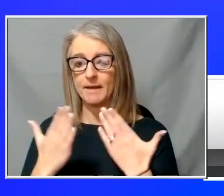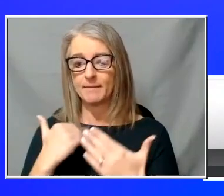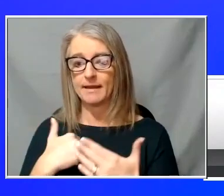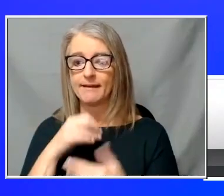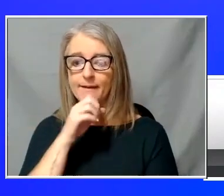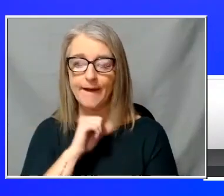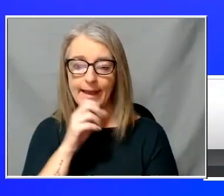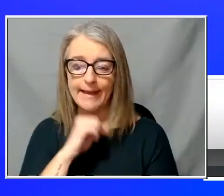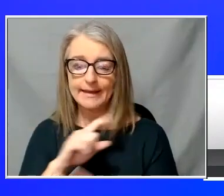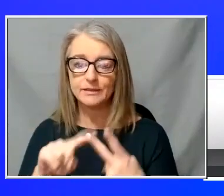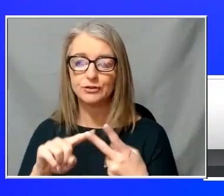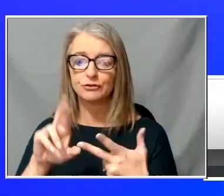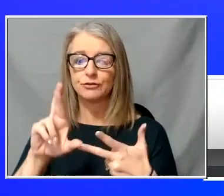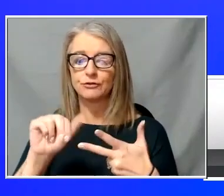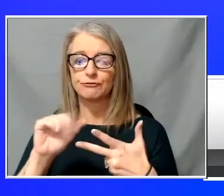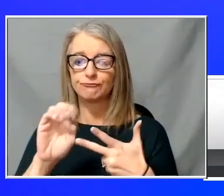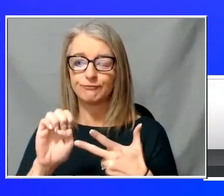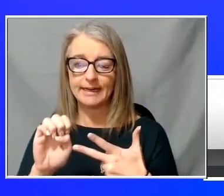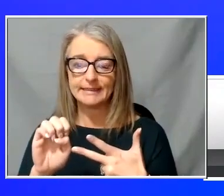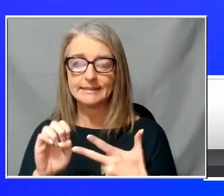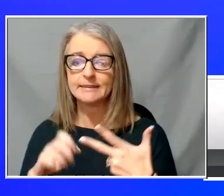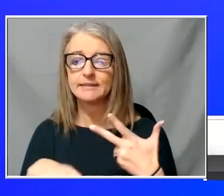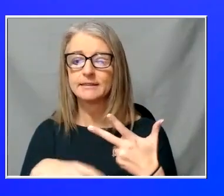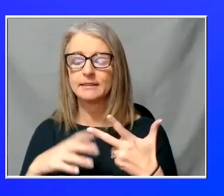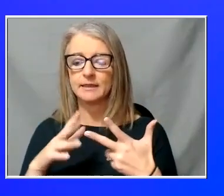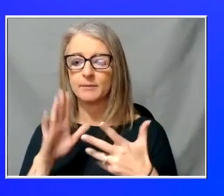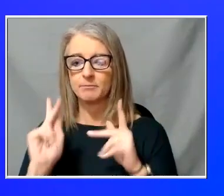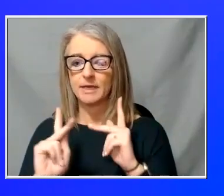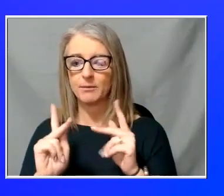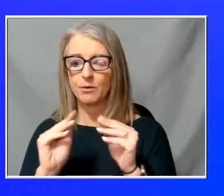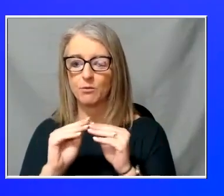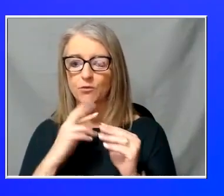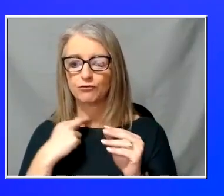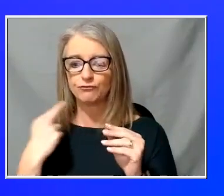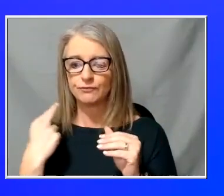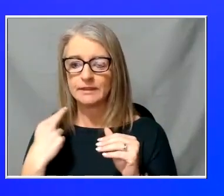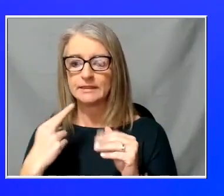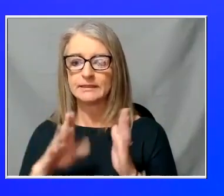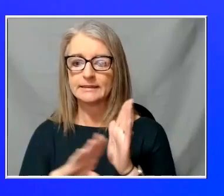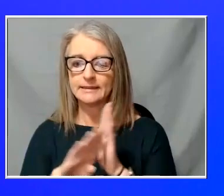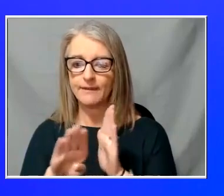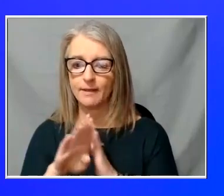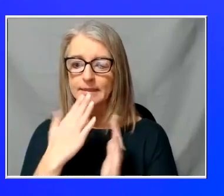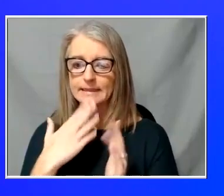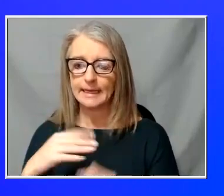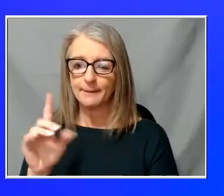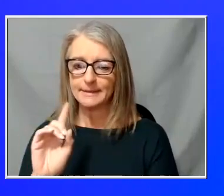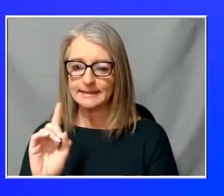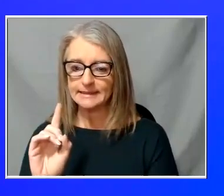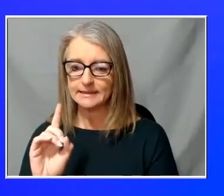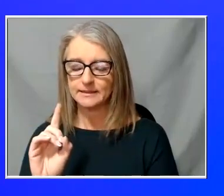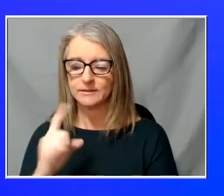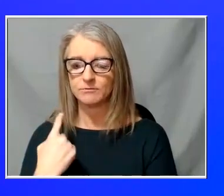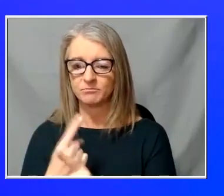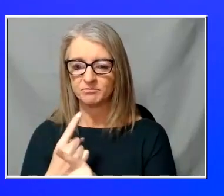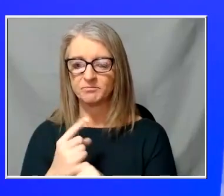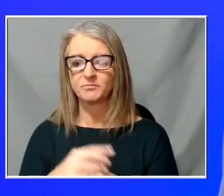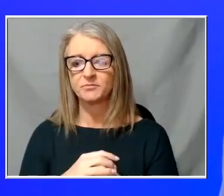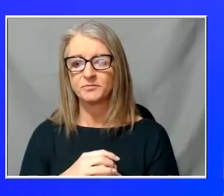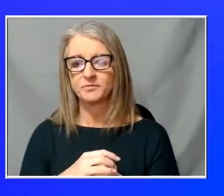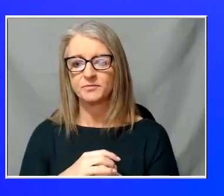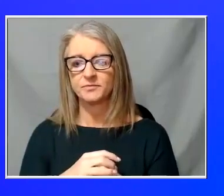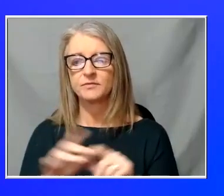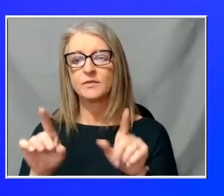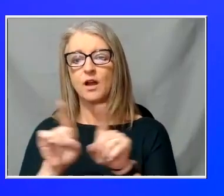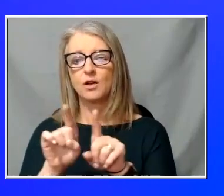Age, race, can put a person at risk of developing diabetes, right? And